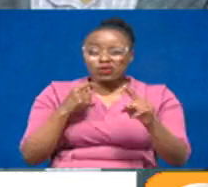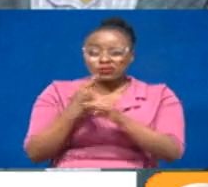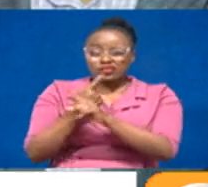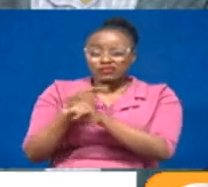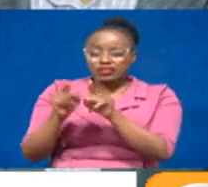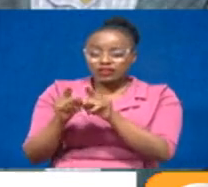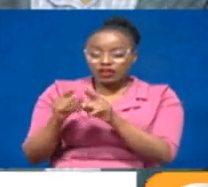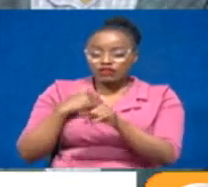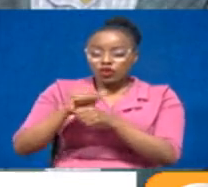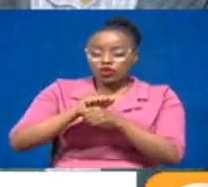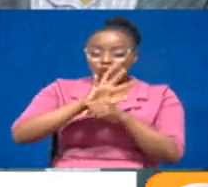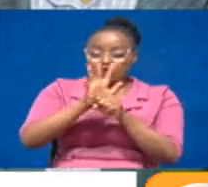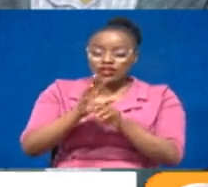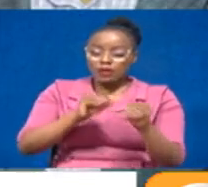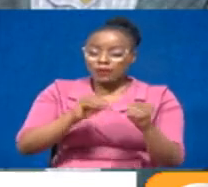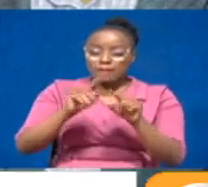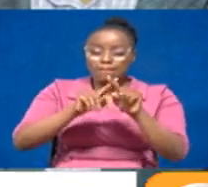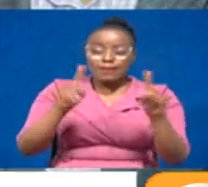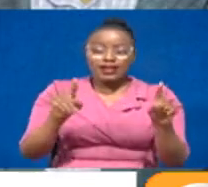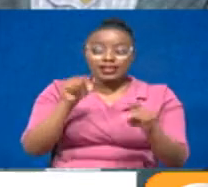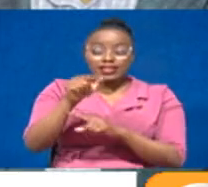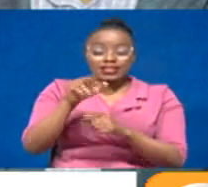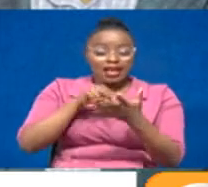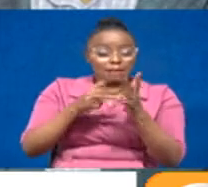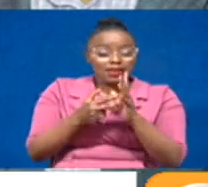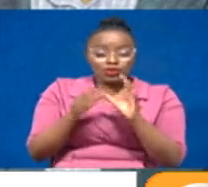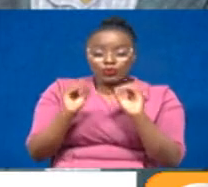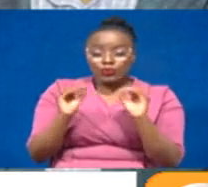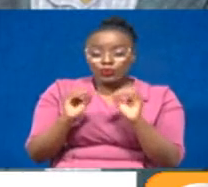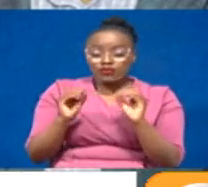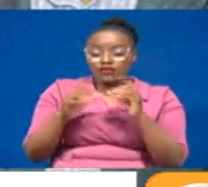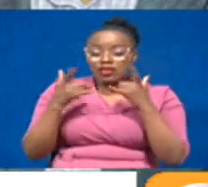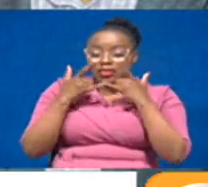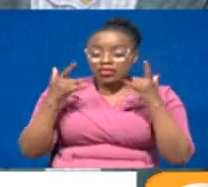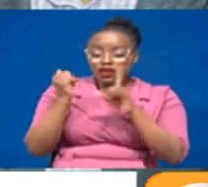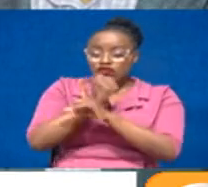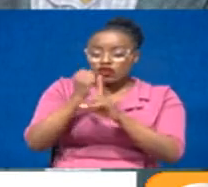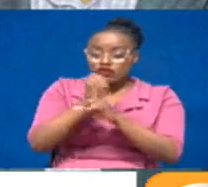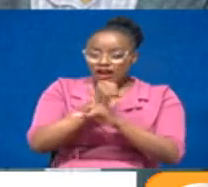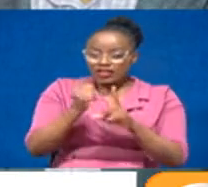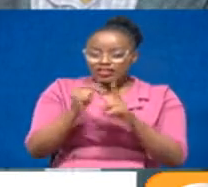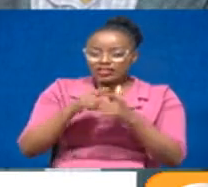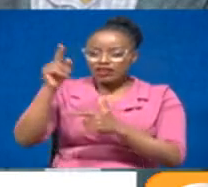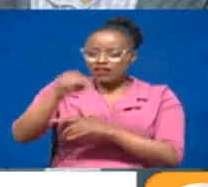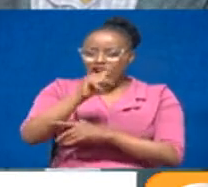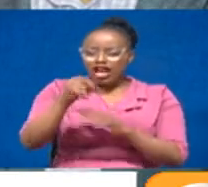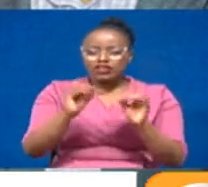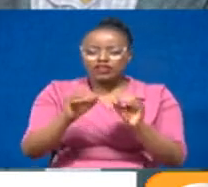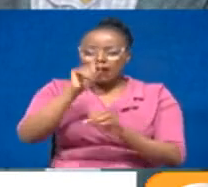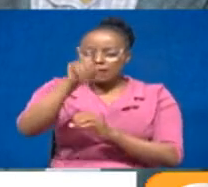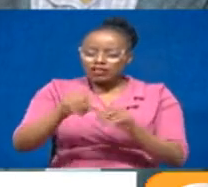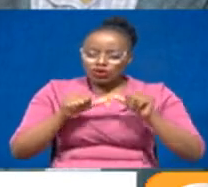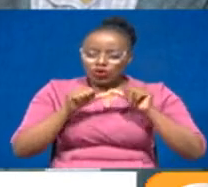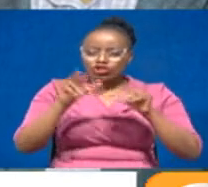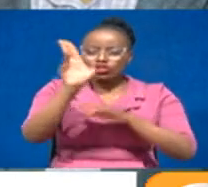to endemic phase of COVID-19. However, this doesn't mean that the mask as a tool for fighting the pandemic is discarded, but must be